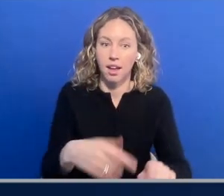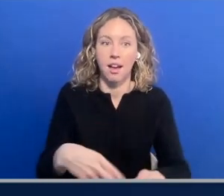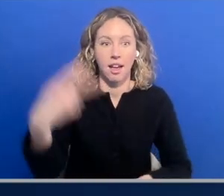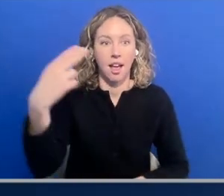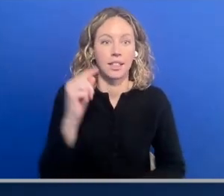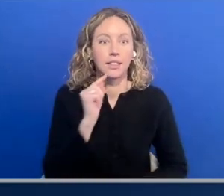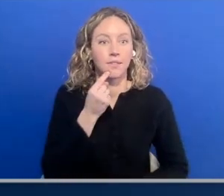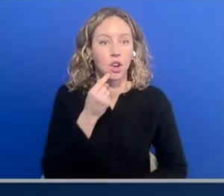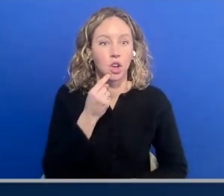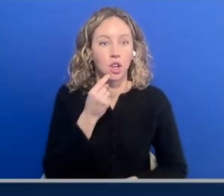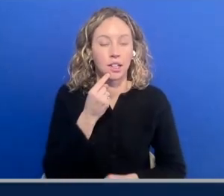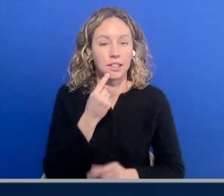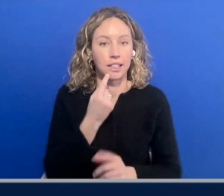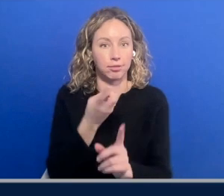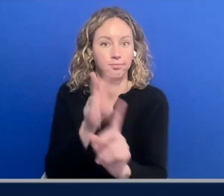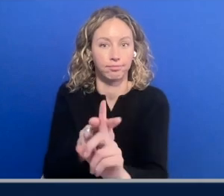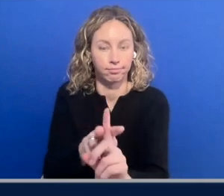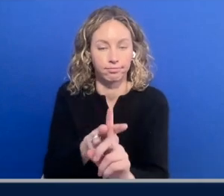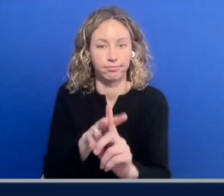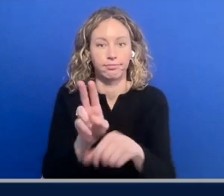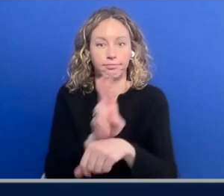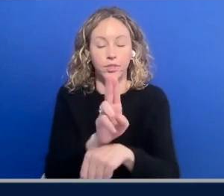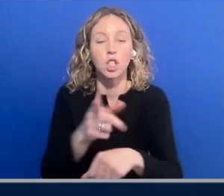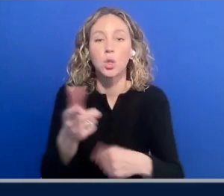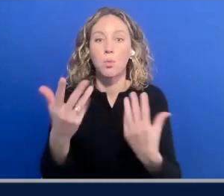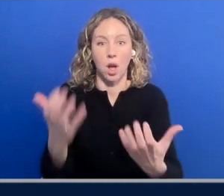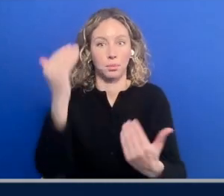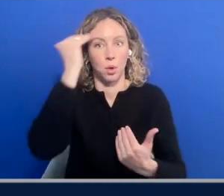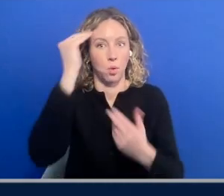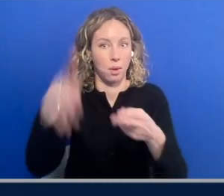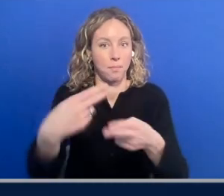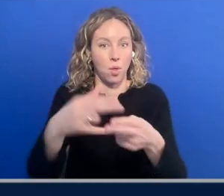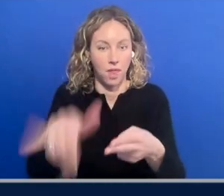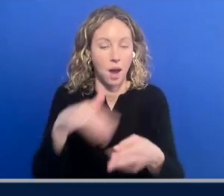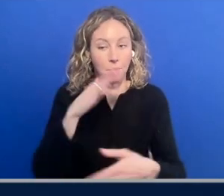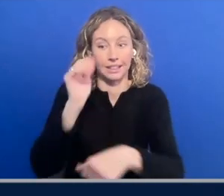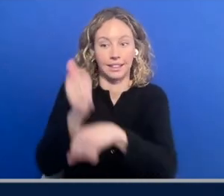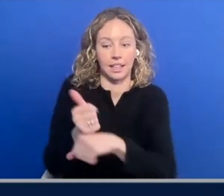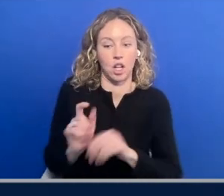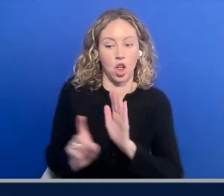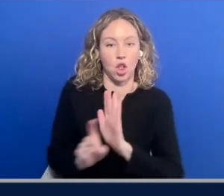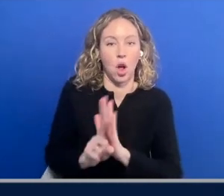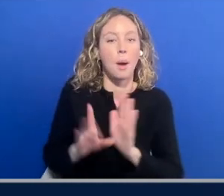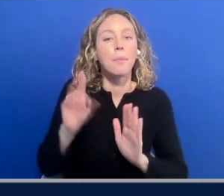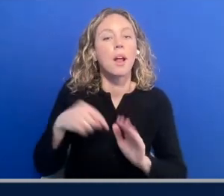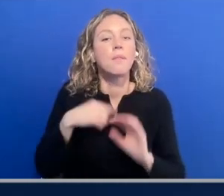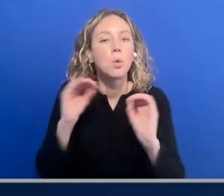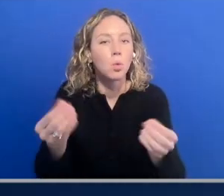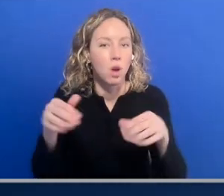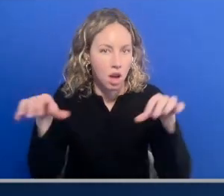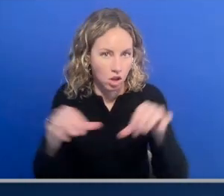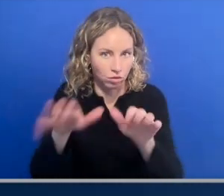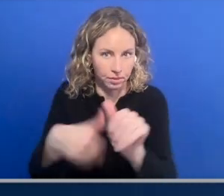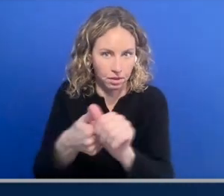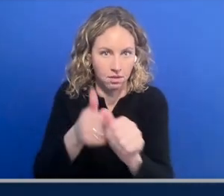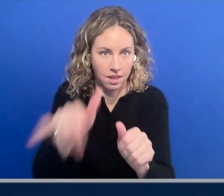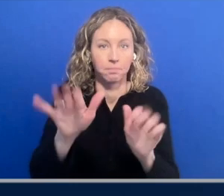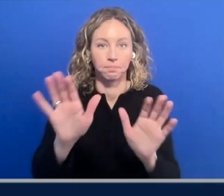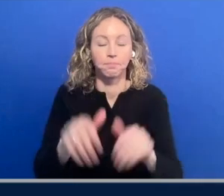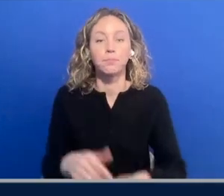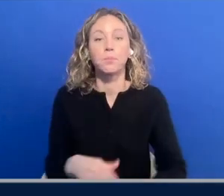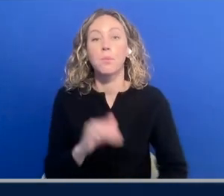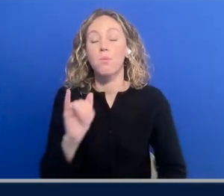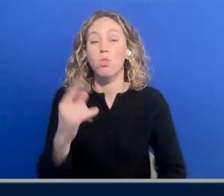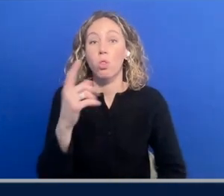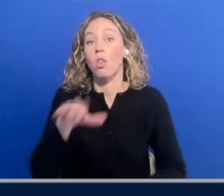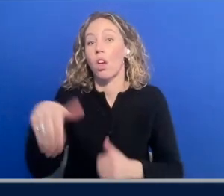deployment risk. Because it seems to be something that you want to be aware of. You've set this alarm, but there Right. just aren't any actions. Exactly. So this is